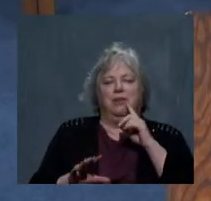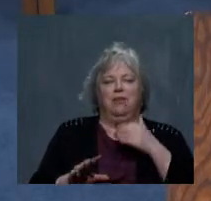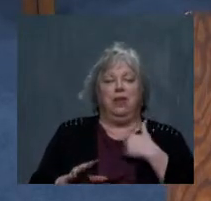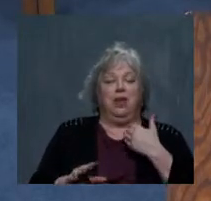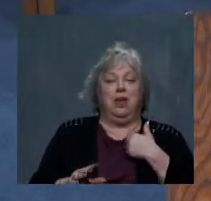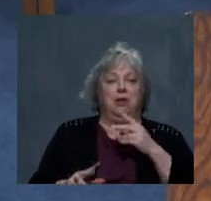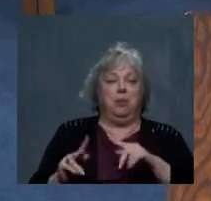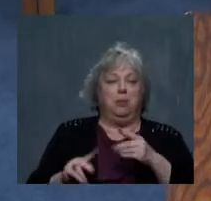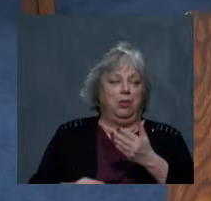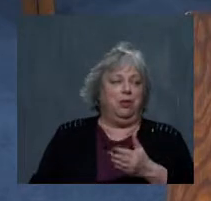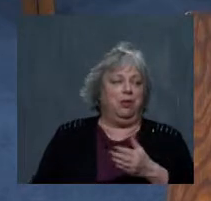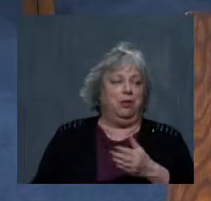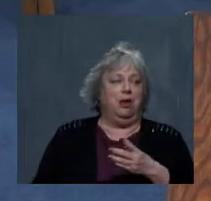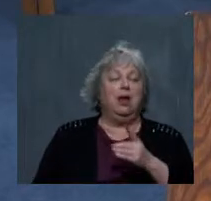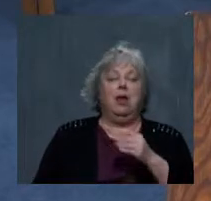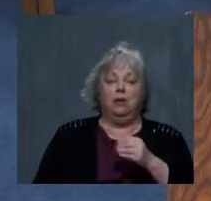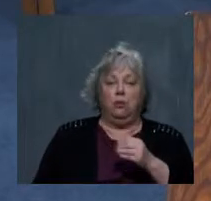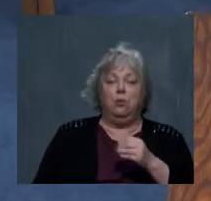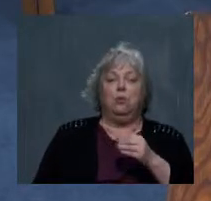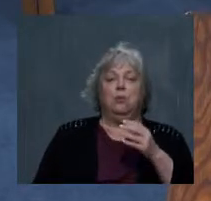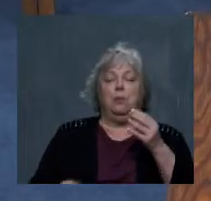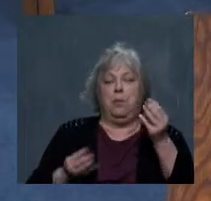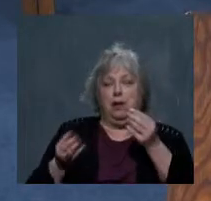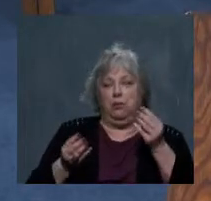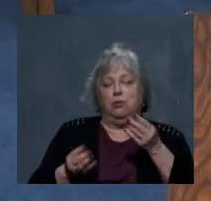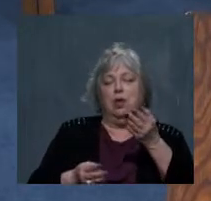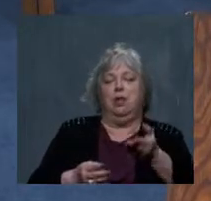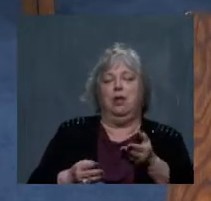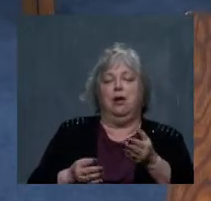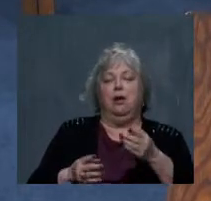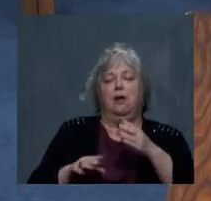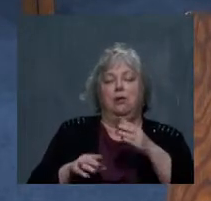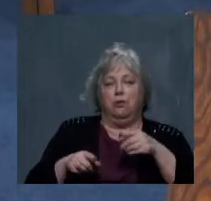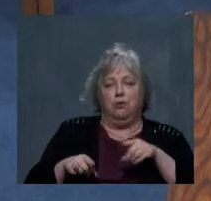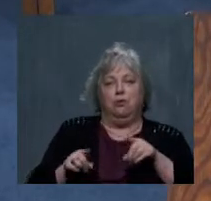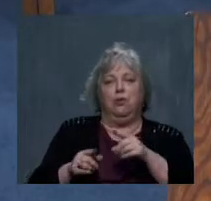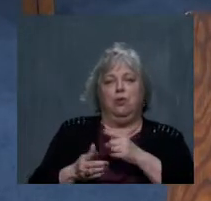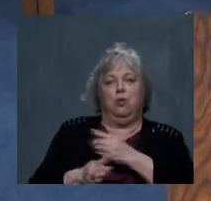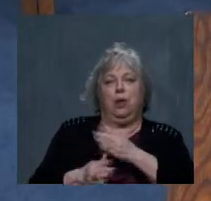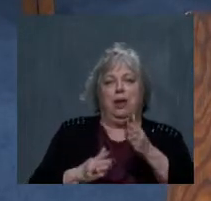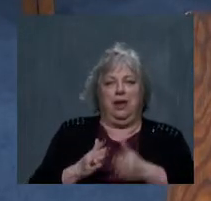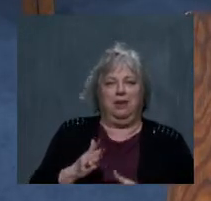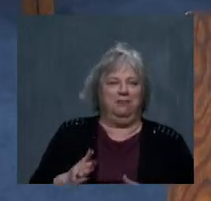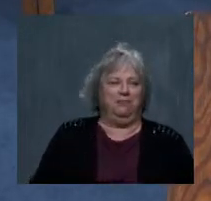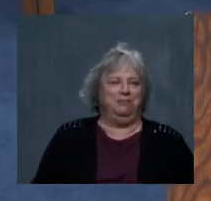that's there. I do ministry out there on weekends, so.